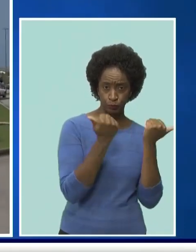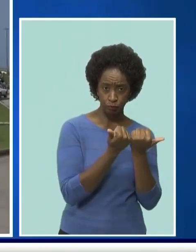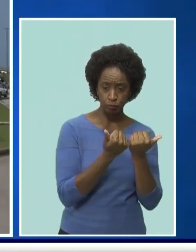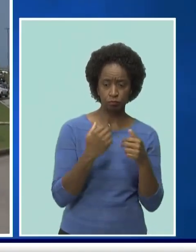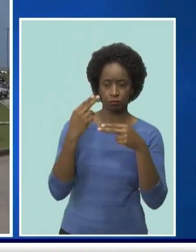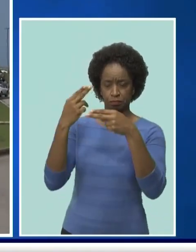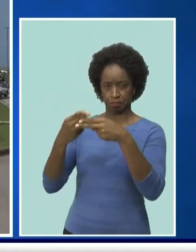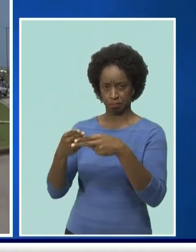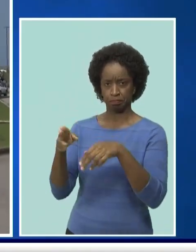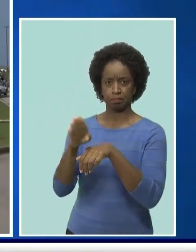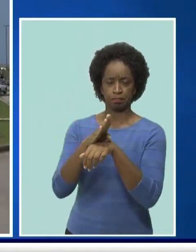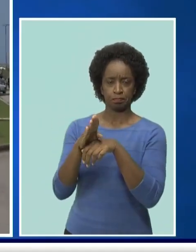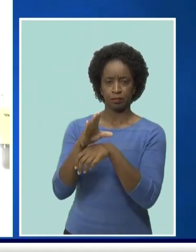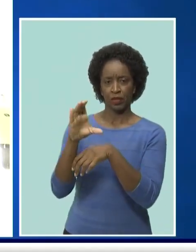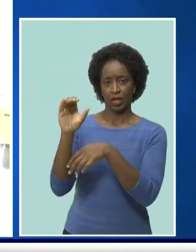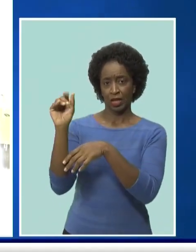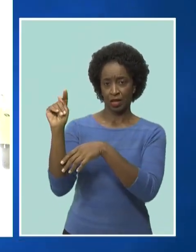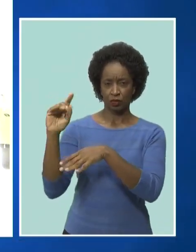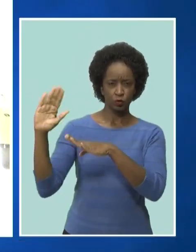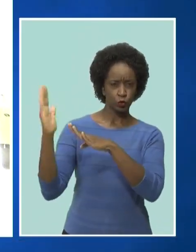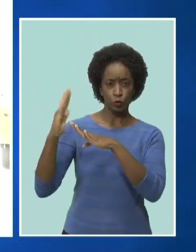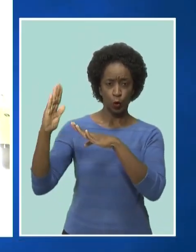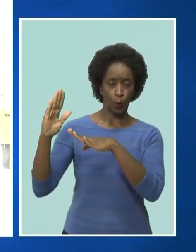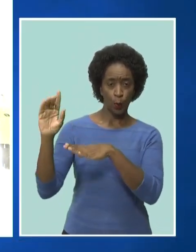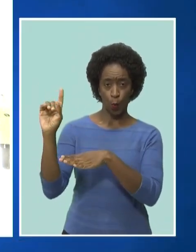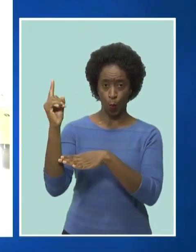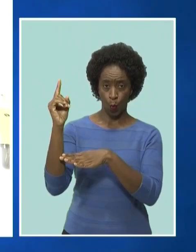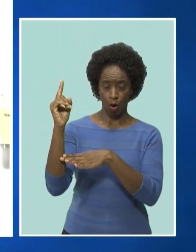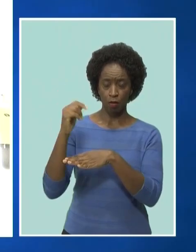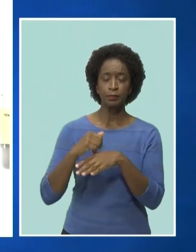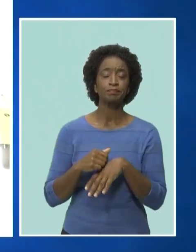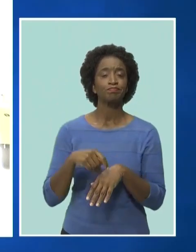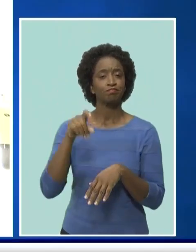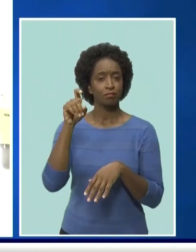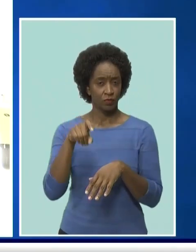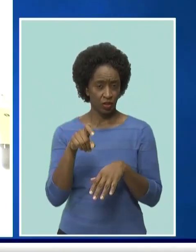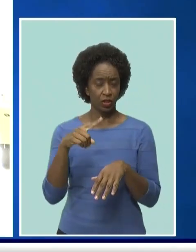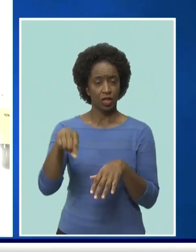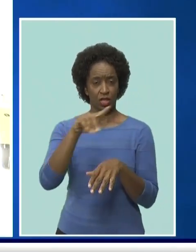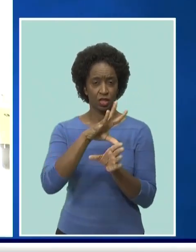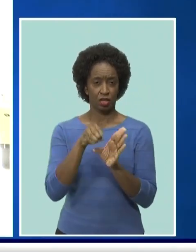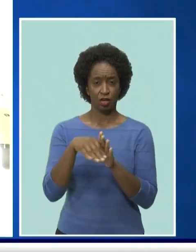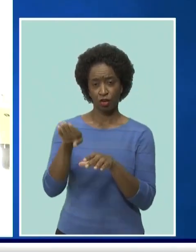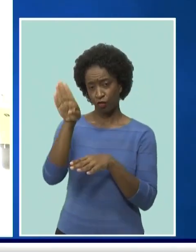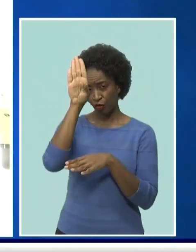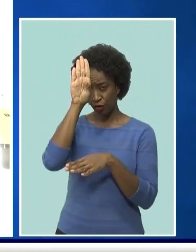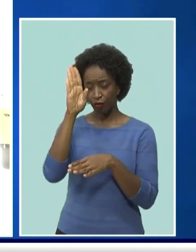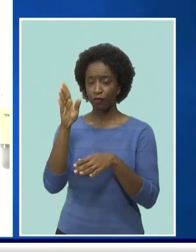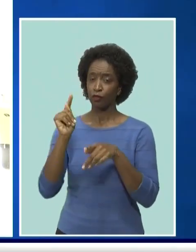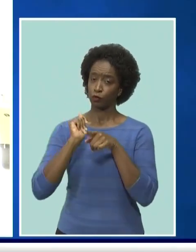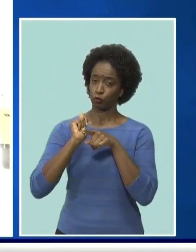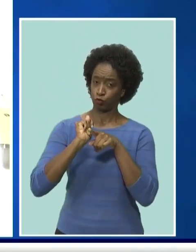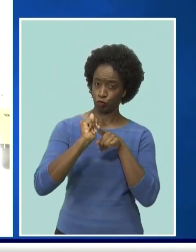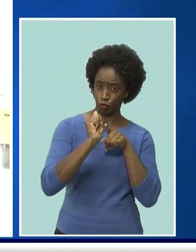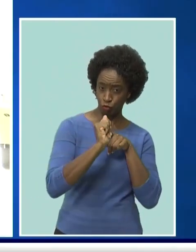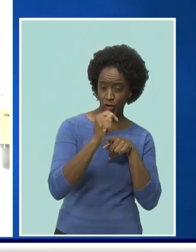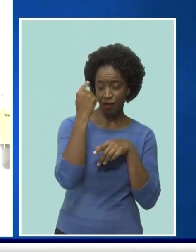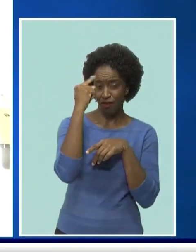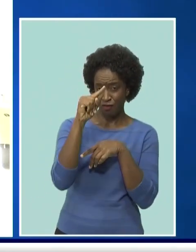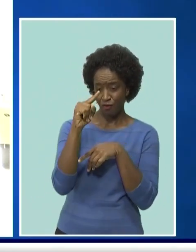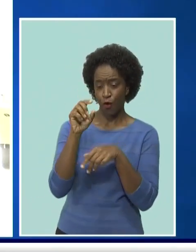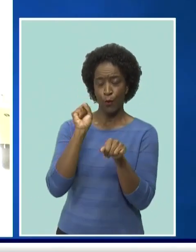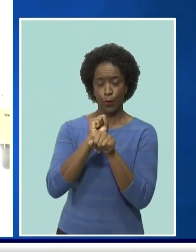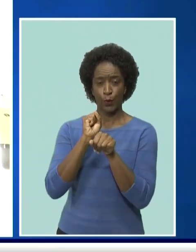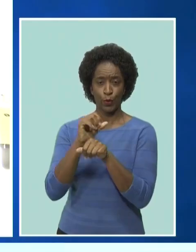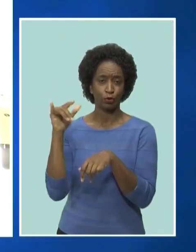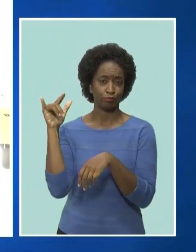properly trained. We have to train persons specifically for airport firefighting. And right on this compound, we don't have that facility, but